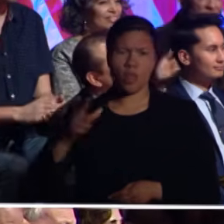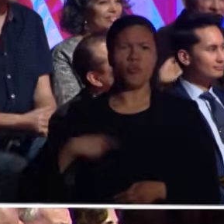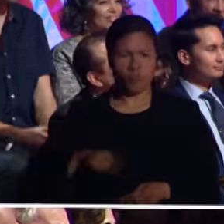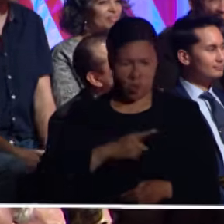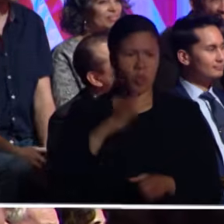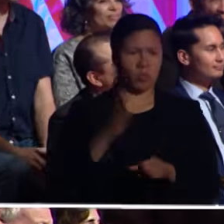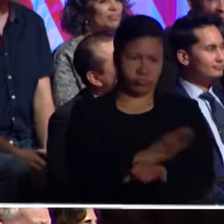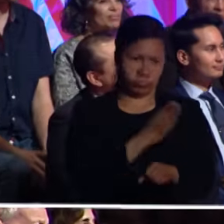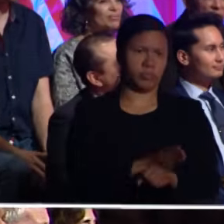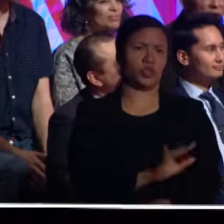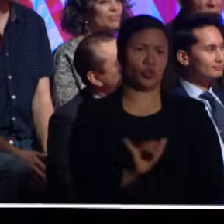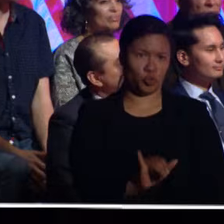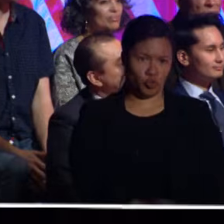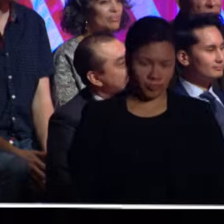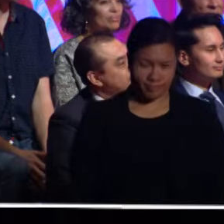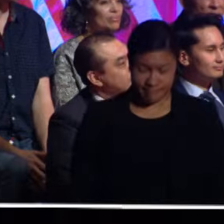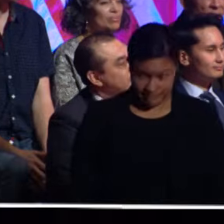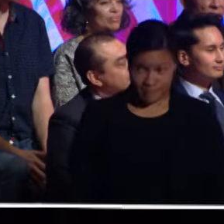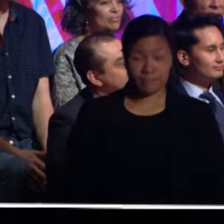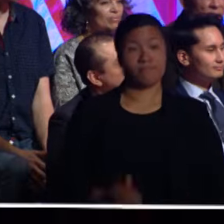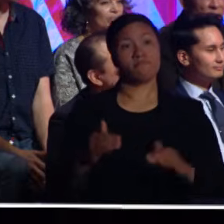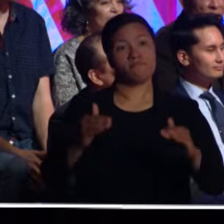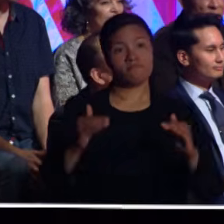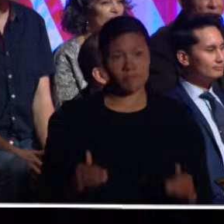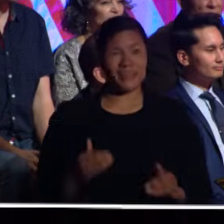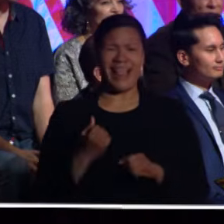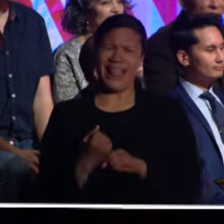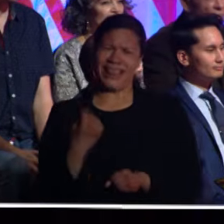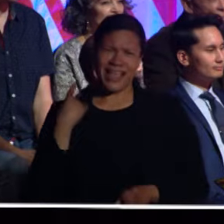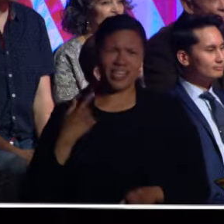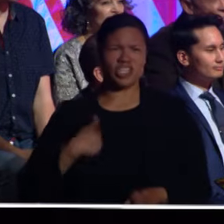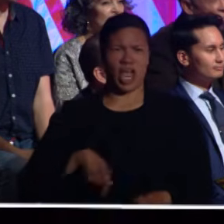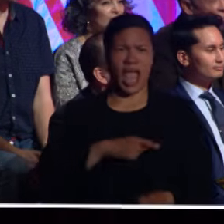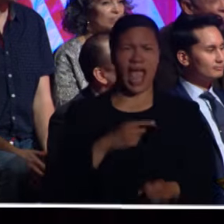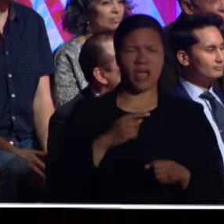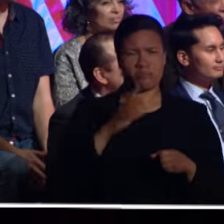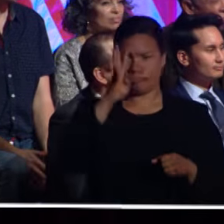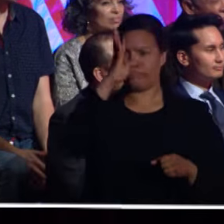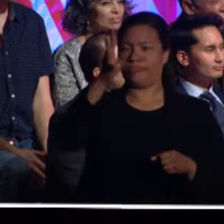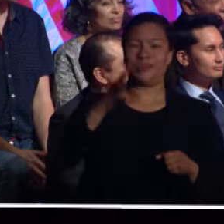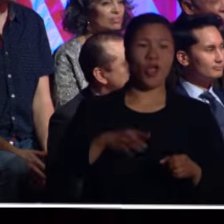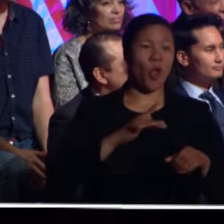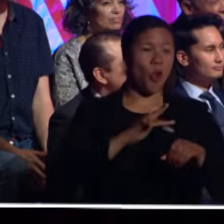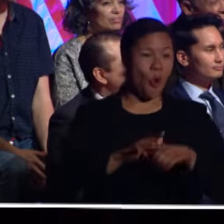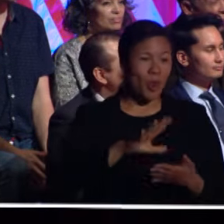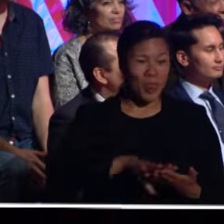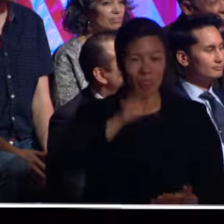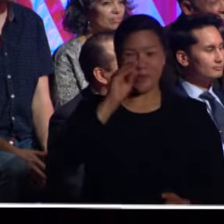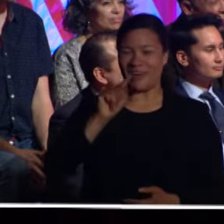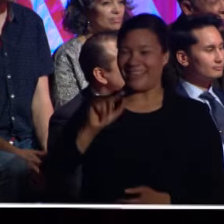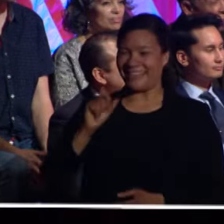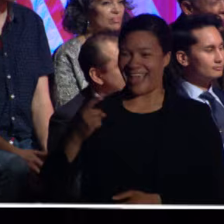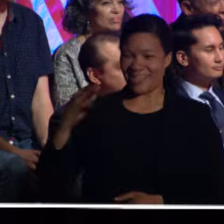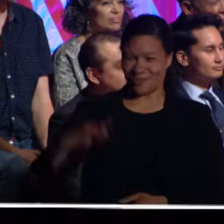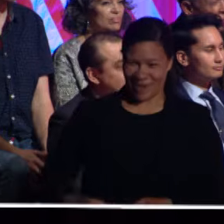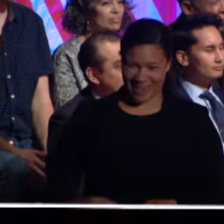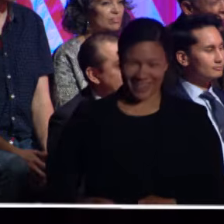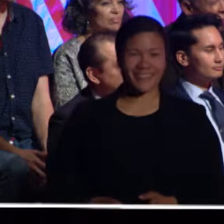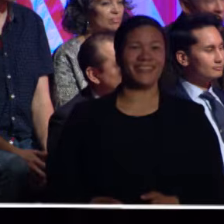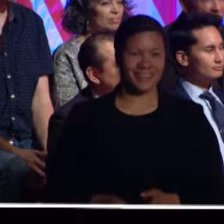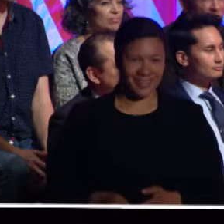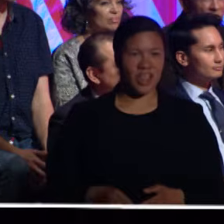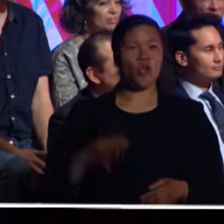also created the Early Learning Tax Credit, which many families found out about this tax season, with a credit of